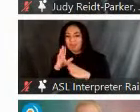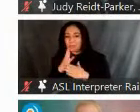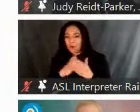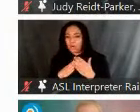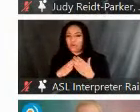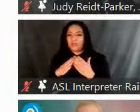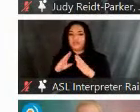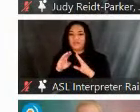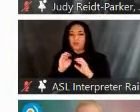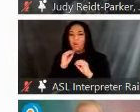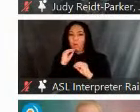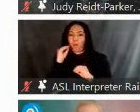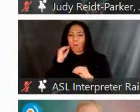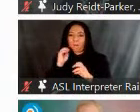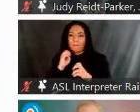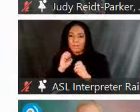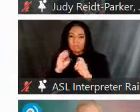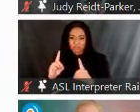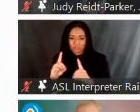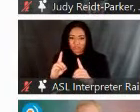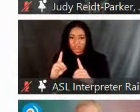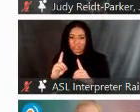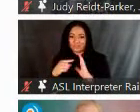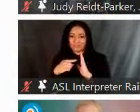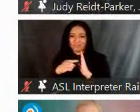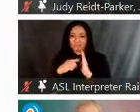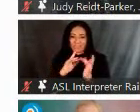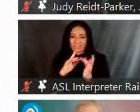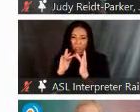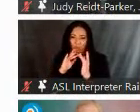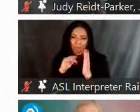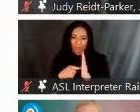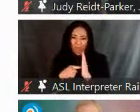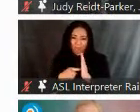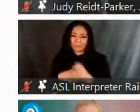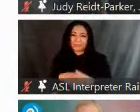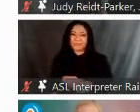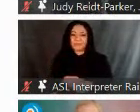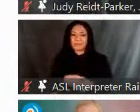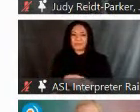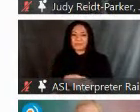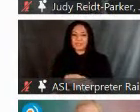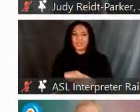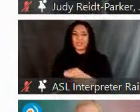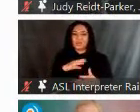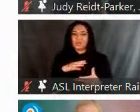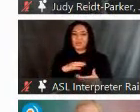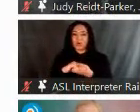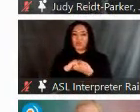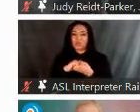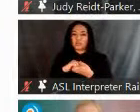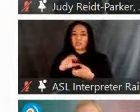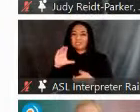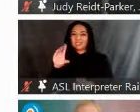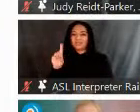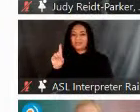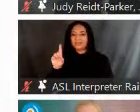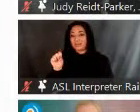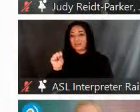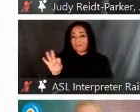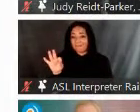tandem with our partners at CDSS. With that, I will hand it over to Hannah to kick us off.